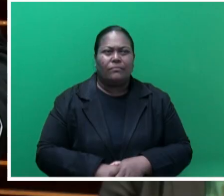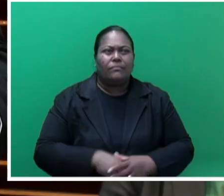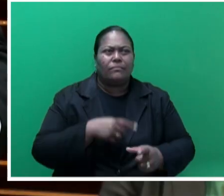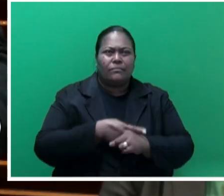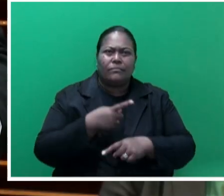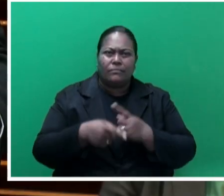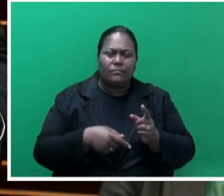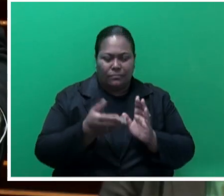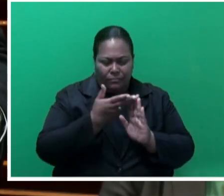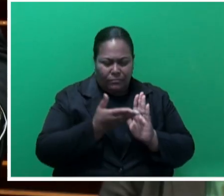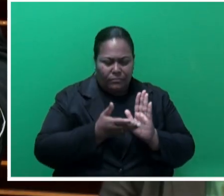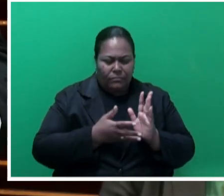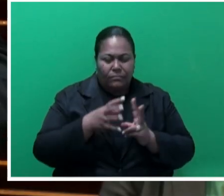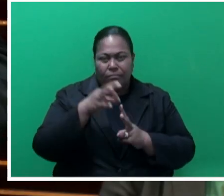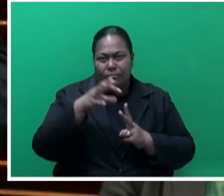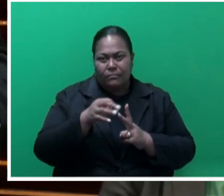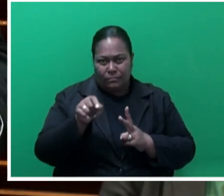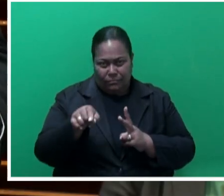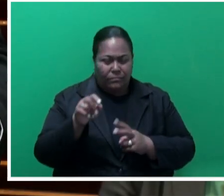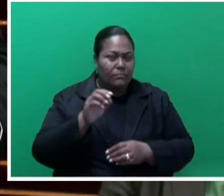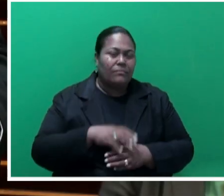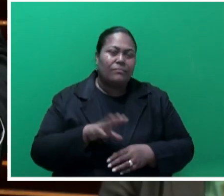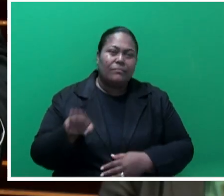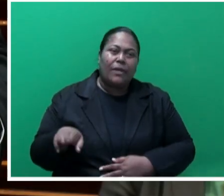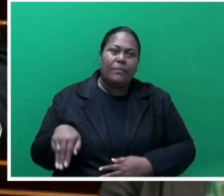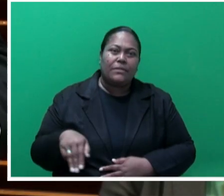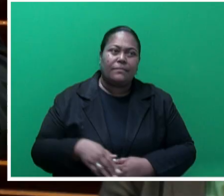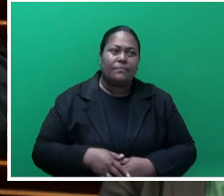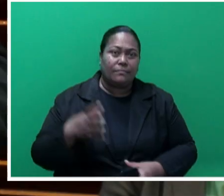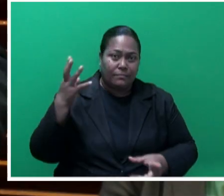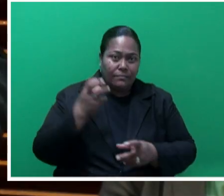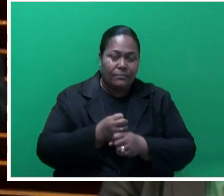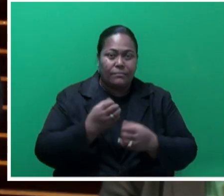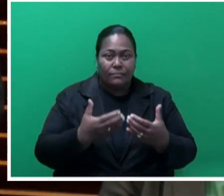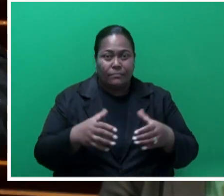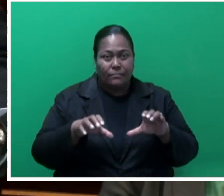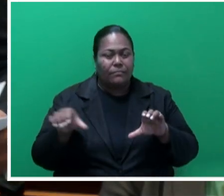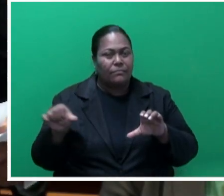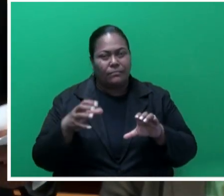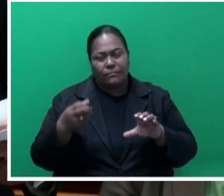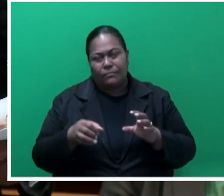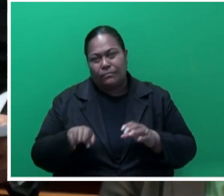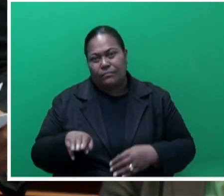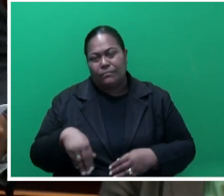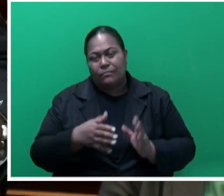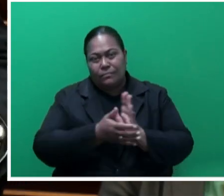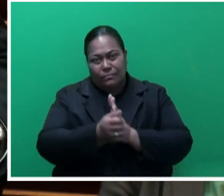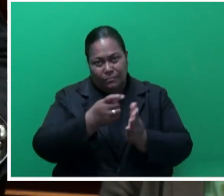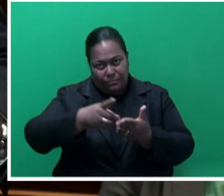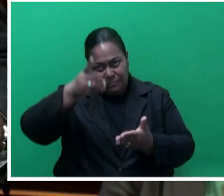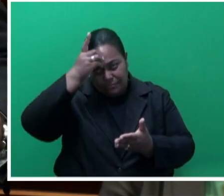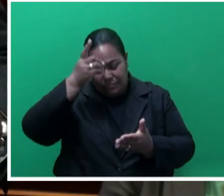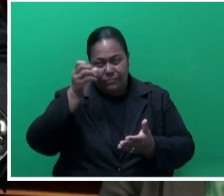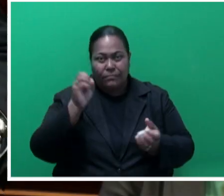appointment of DAC members. In summary, a council should have members whose skills, experience, and